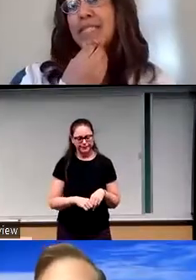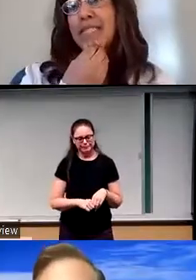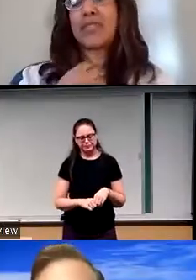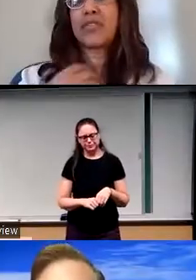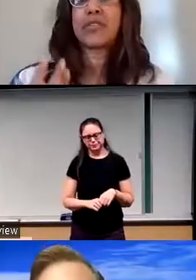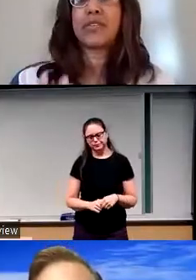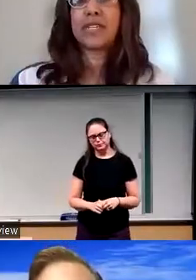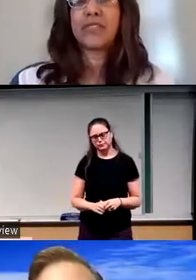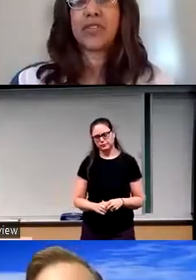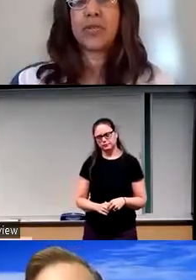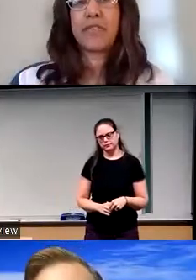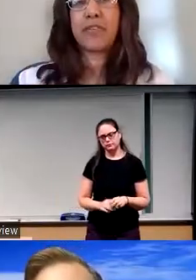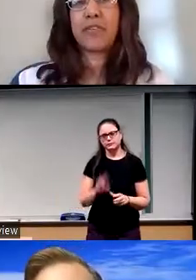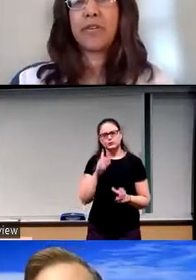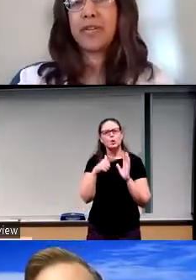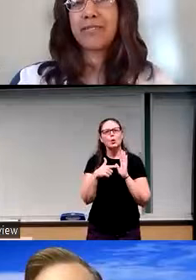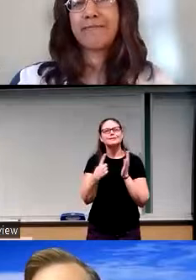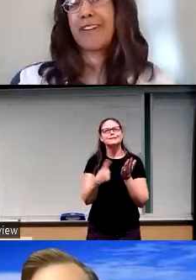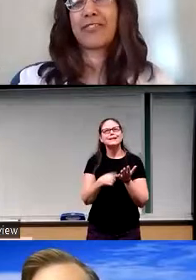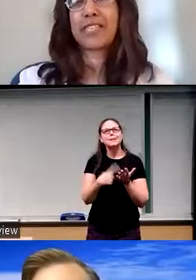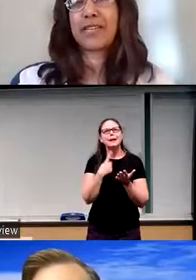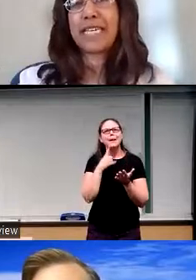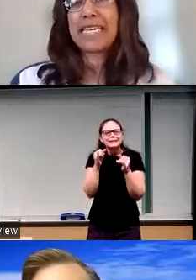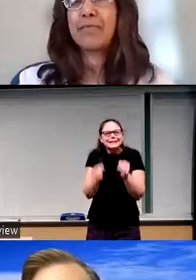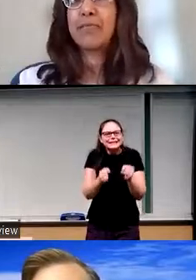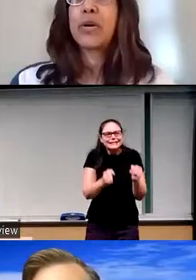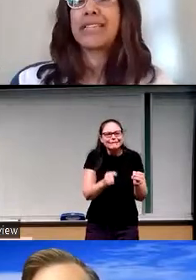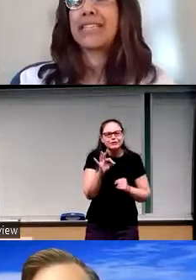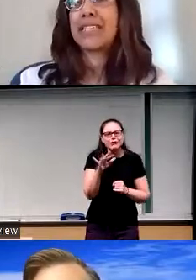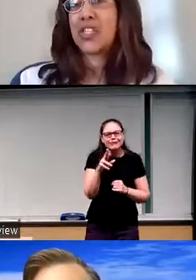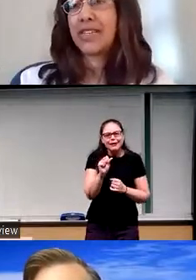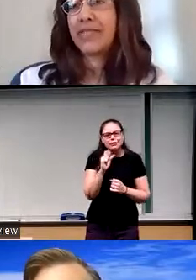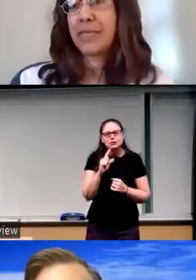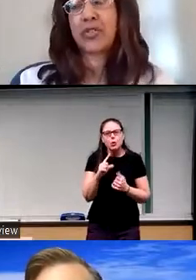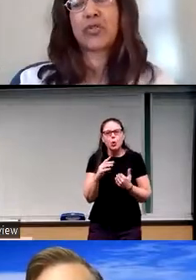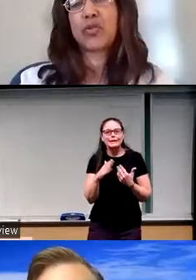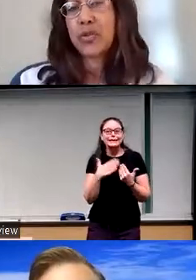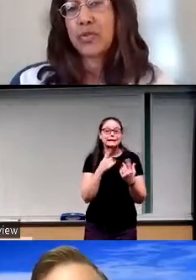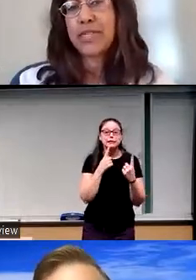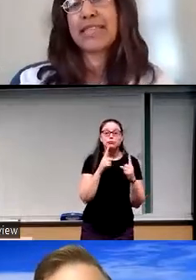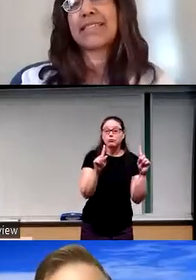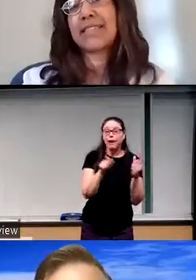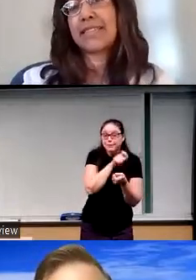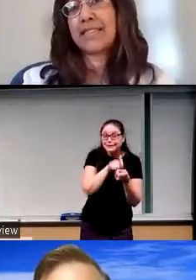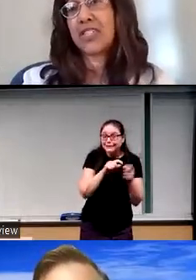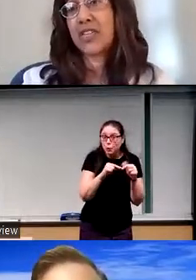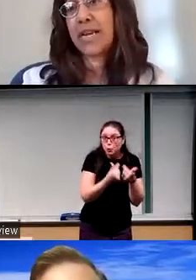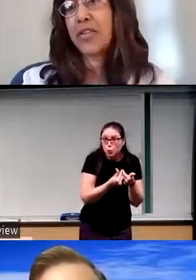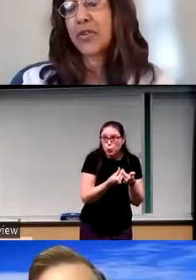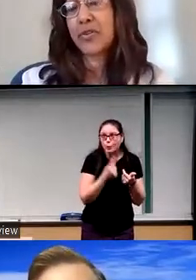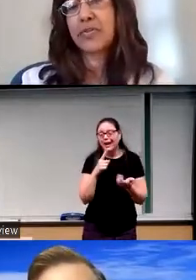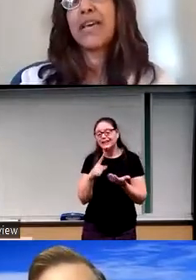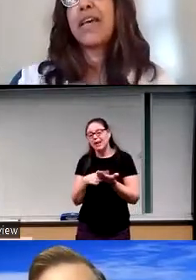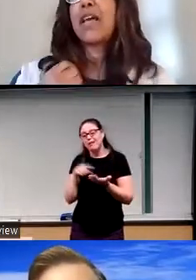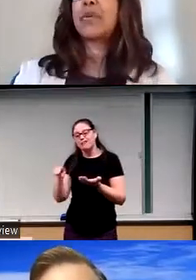sometimes certain individual level factors can be more easily achieved by certain groups and less easily achieved by